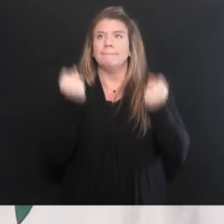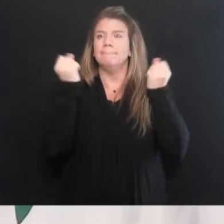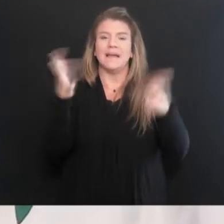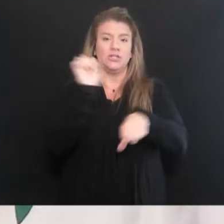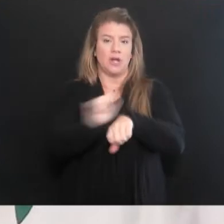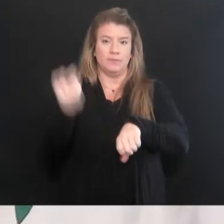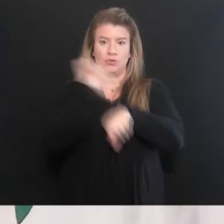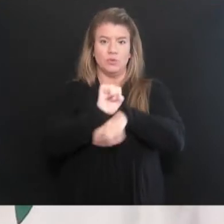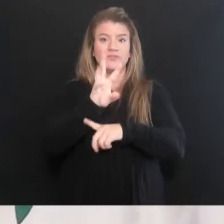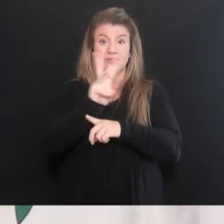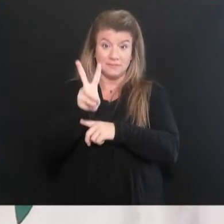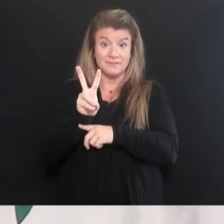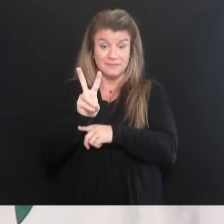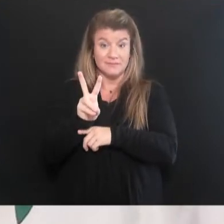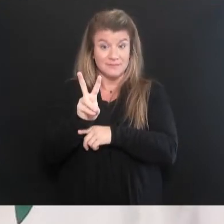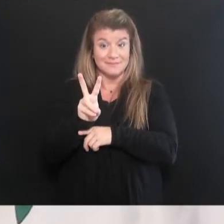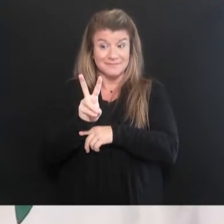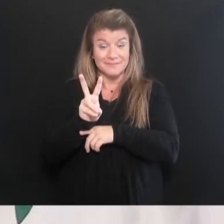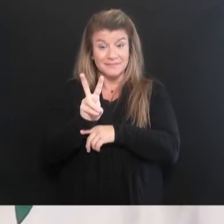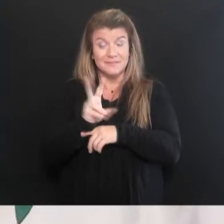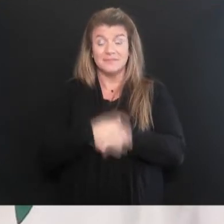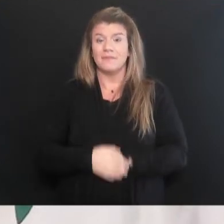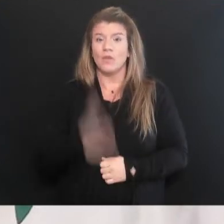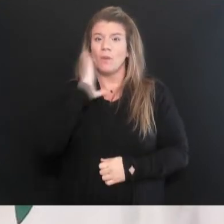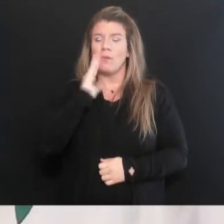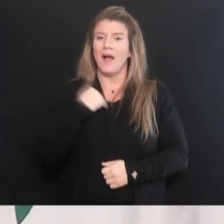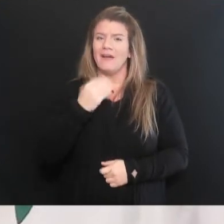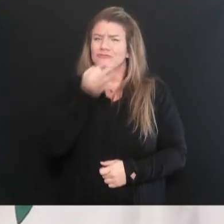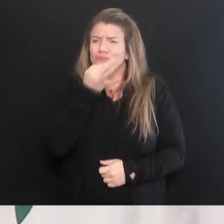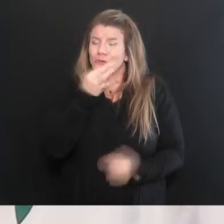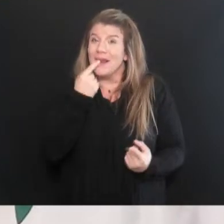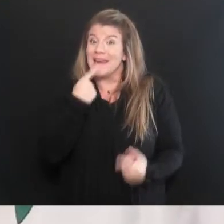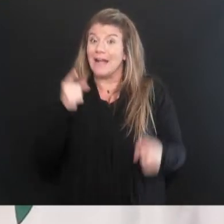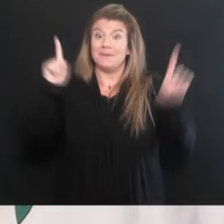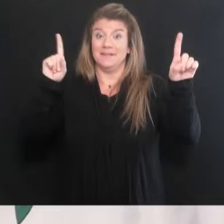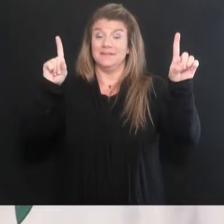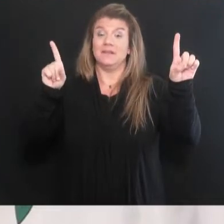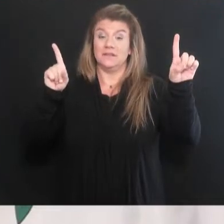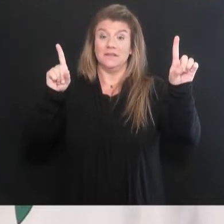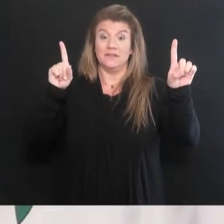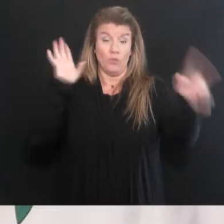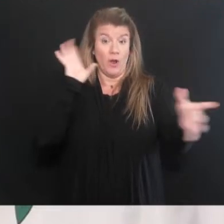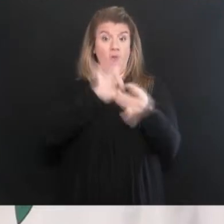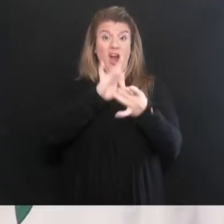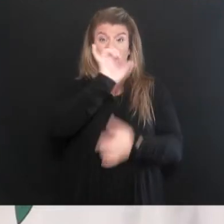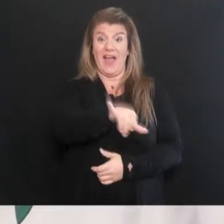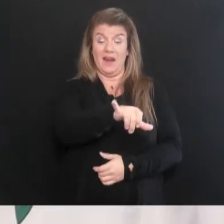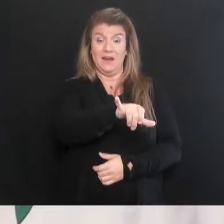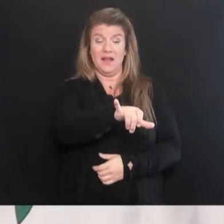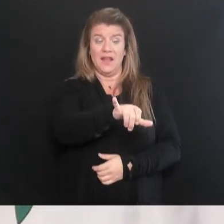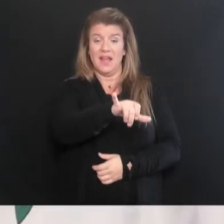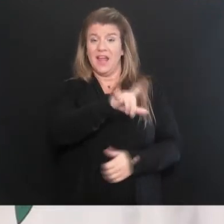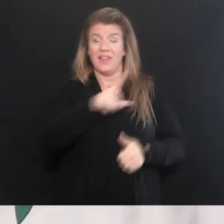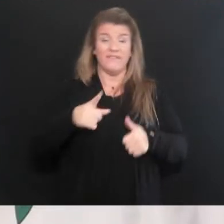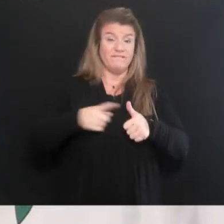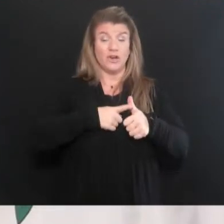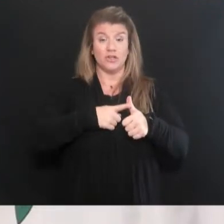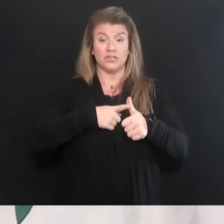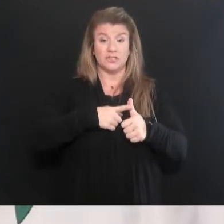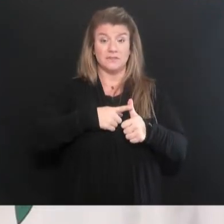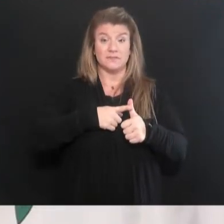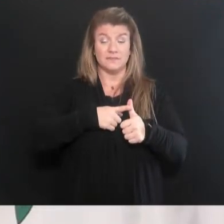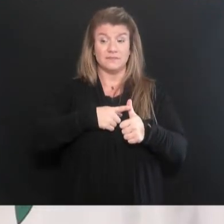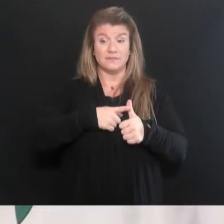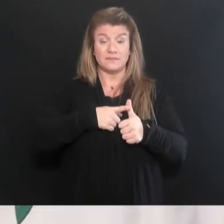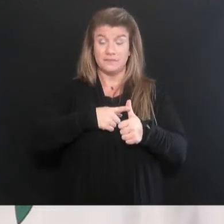Virginia. And really, we're going to have an announcement real soon that we're going, the first part of this, which